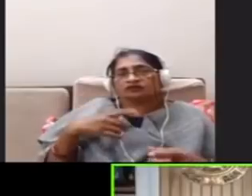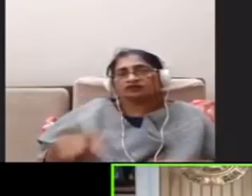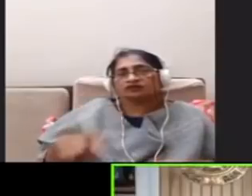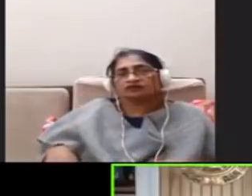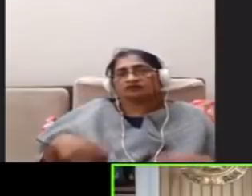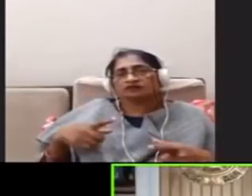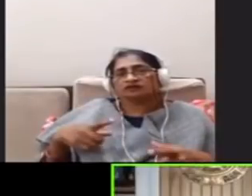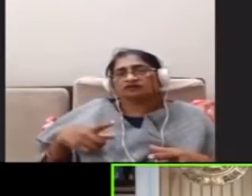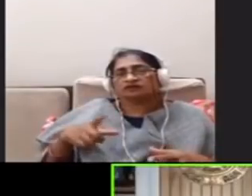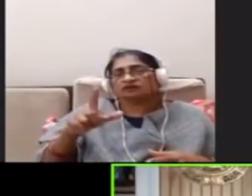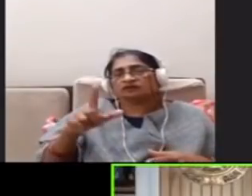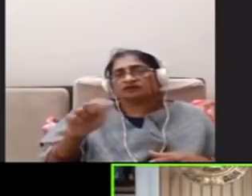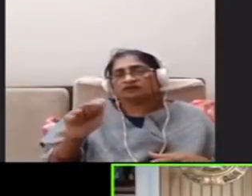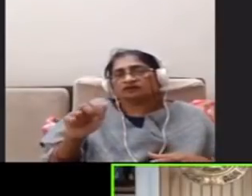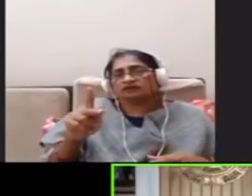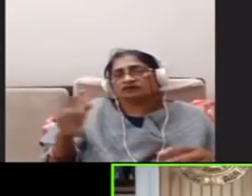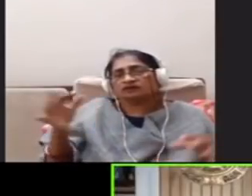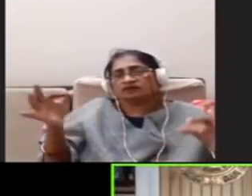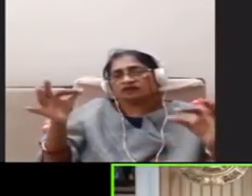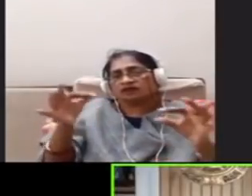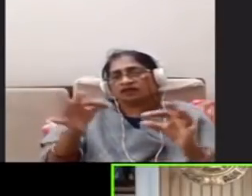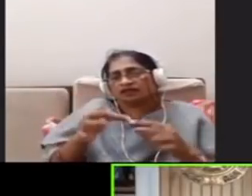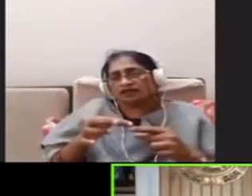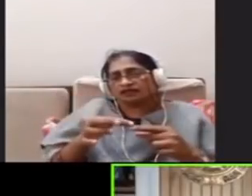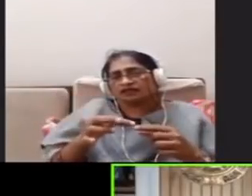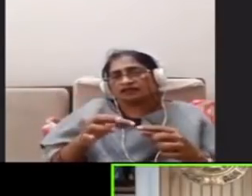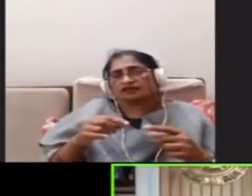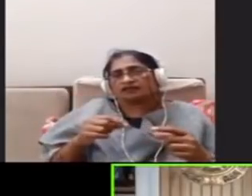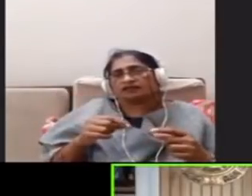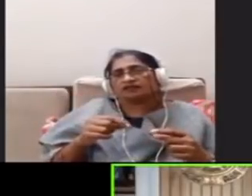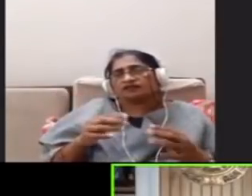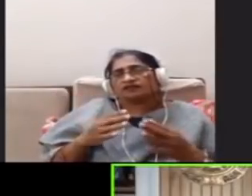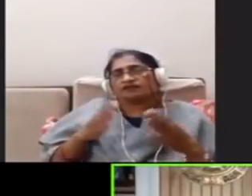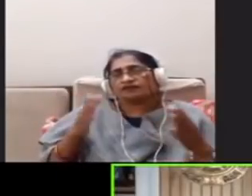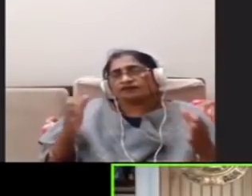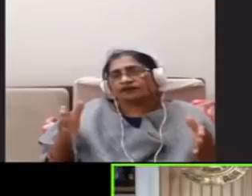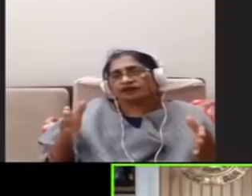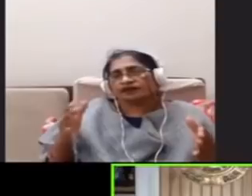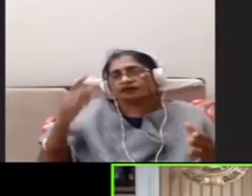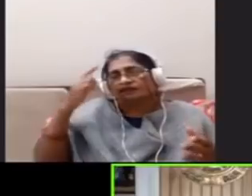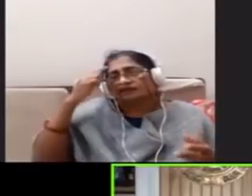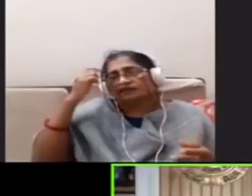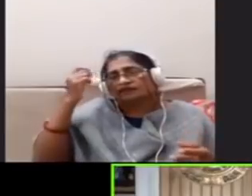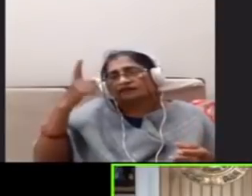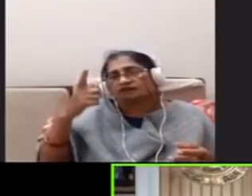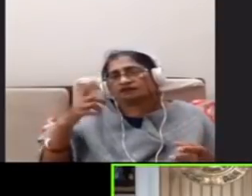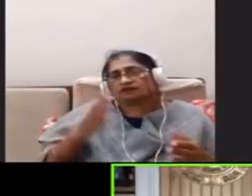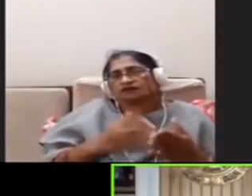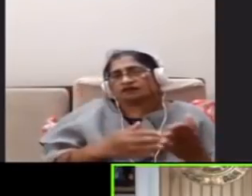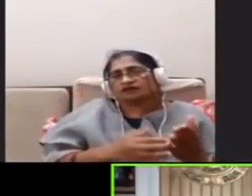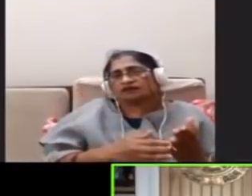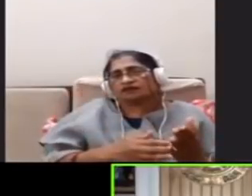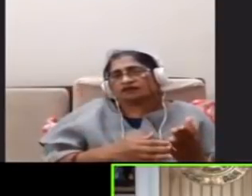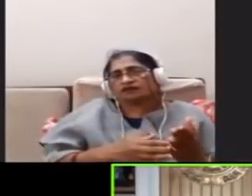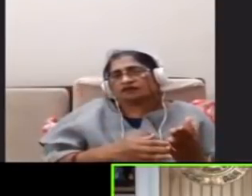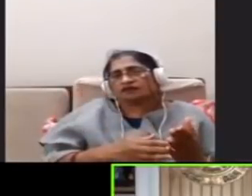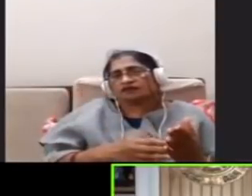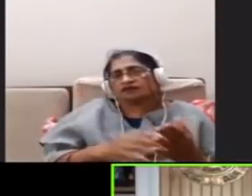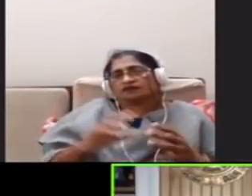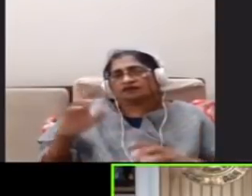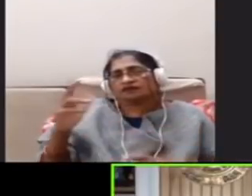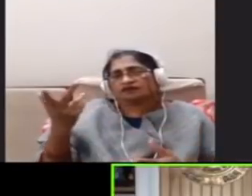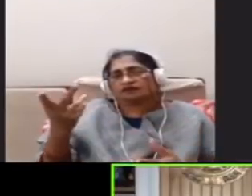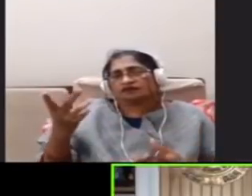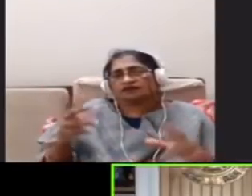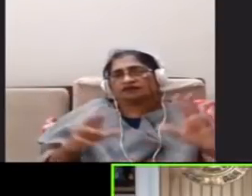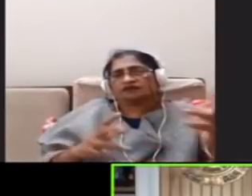said, that when we connect with somebody who is differently abled, we understand something called tenacity, grit, to